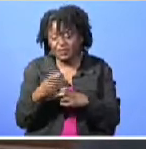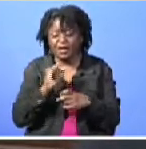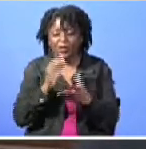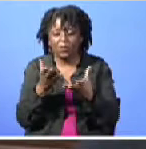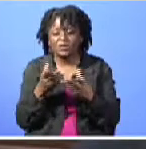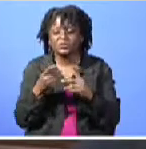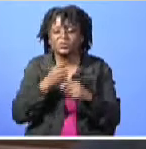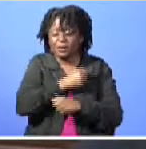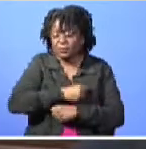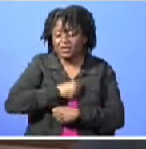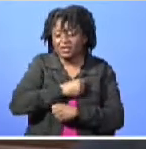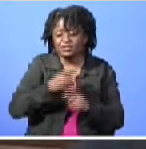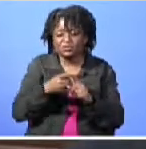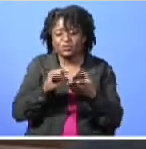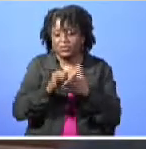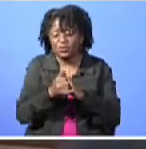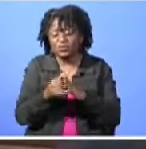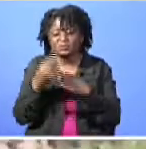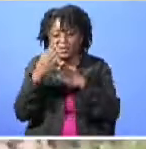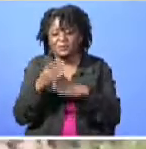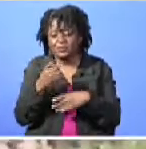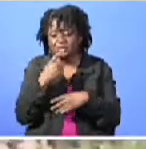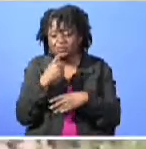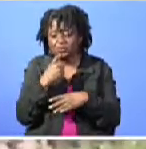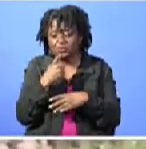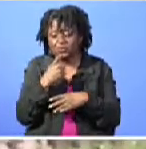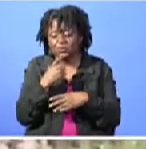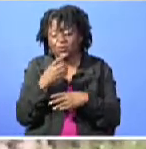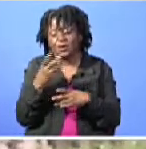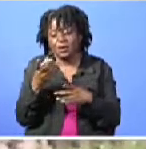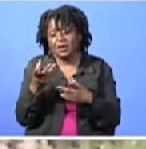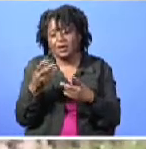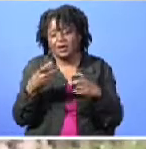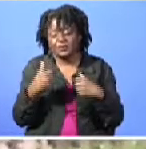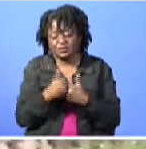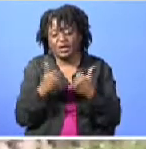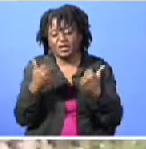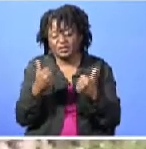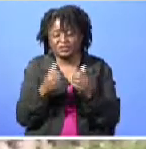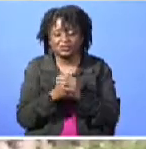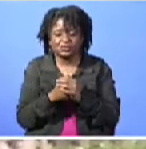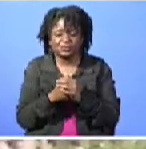who were definitely inconvenienced. For ZNS Network News, I'm Amajal Knowles.